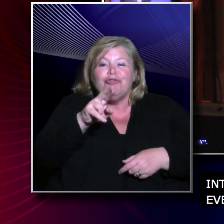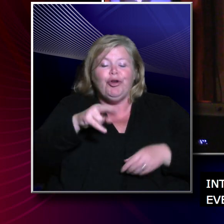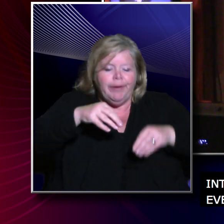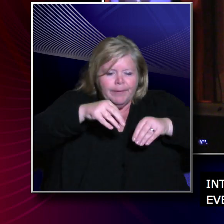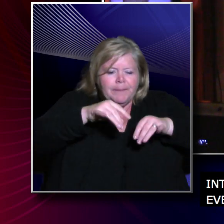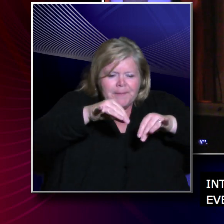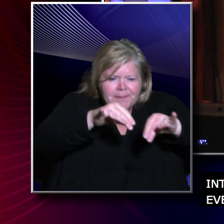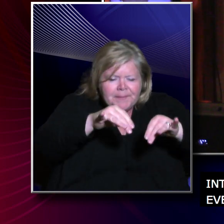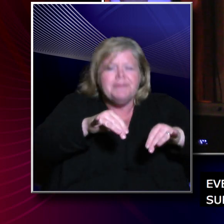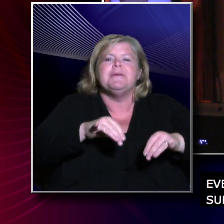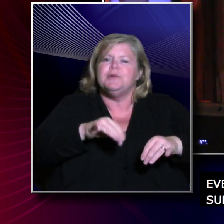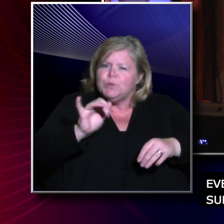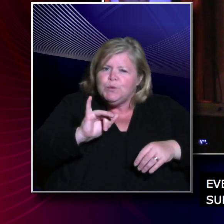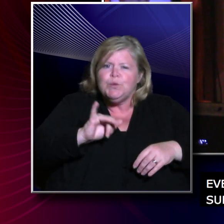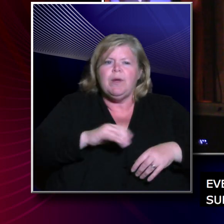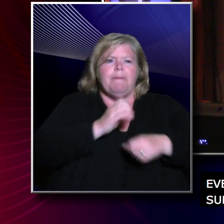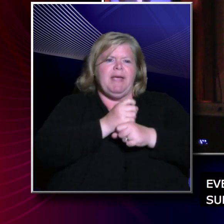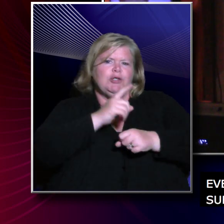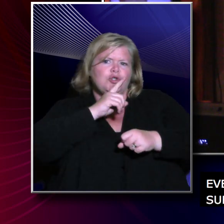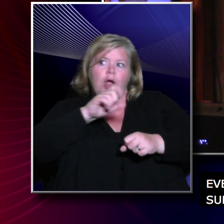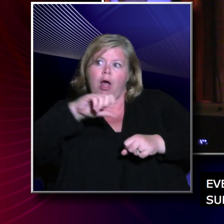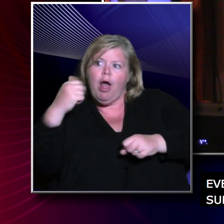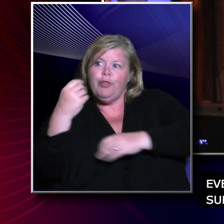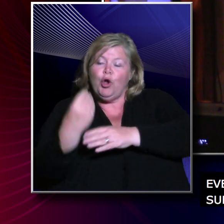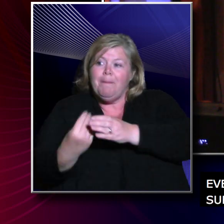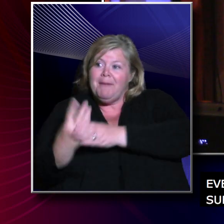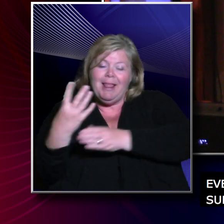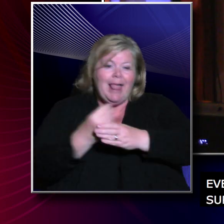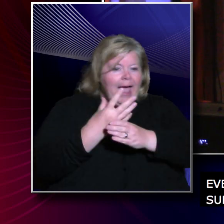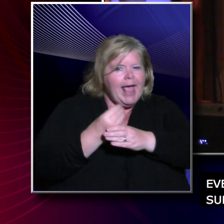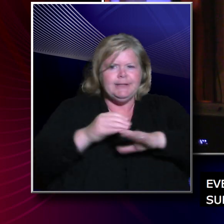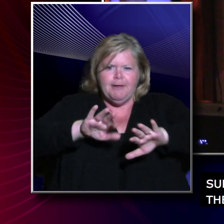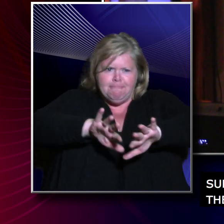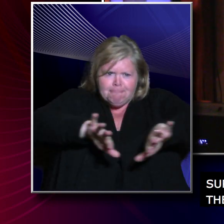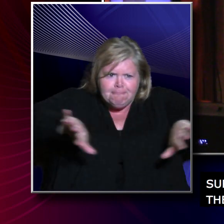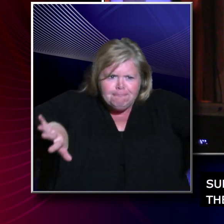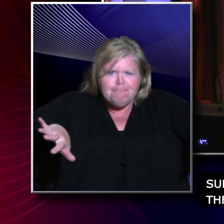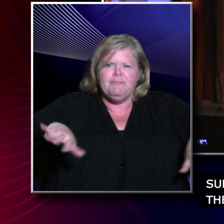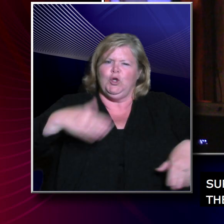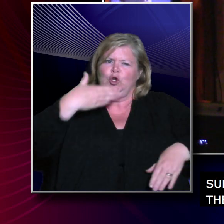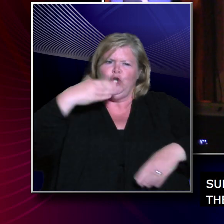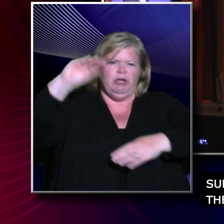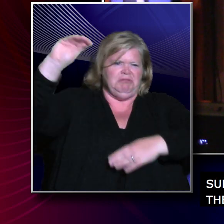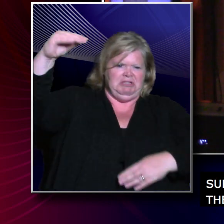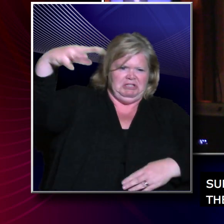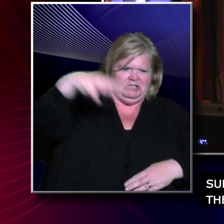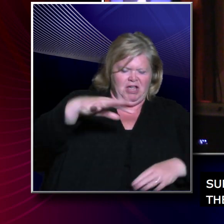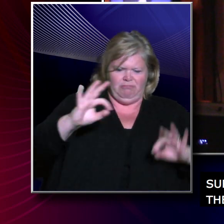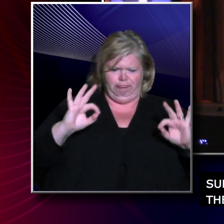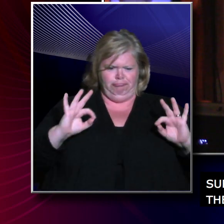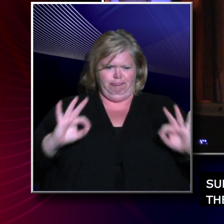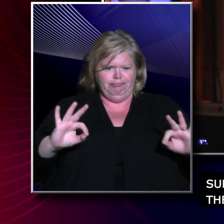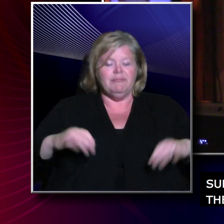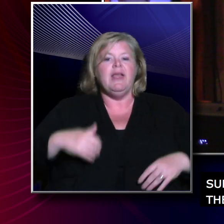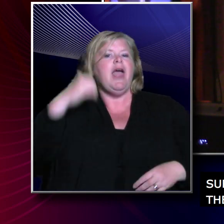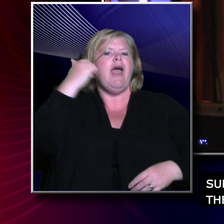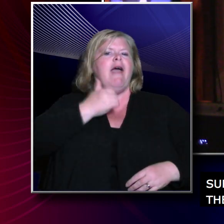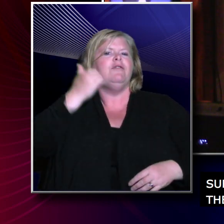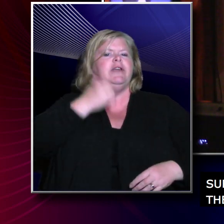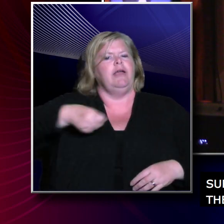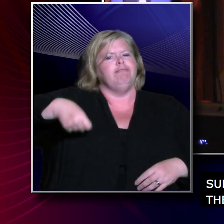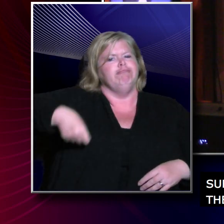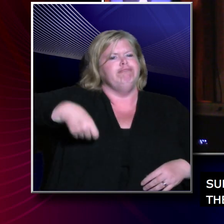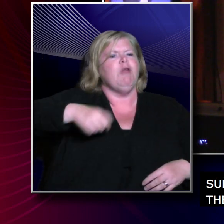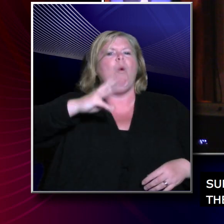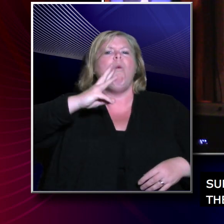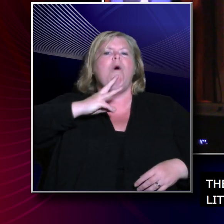the other plant doesn't block it from getting the sun. And every day he carries the water to that